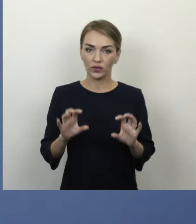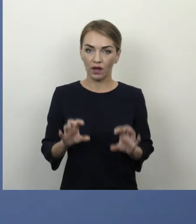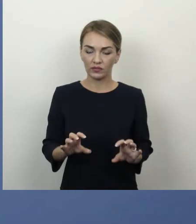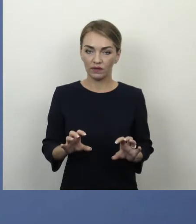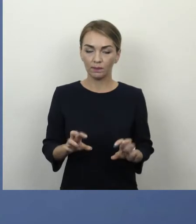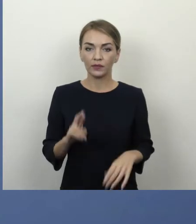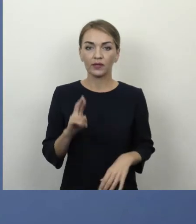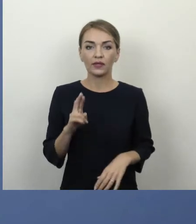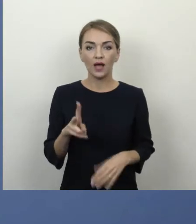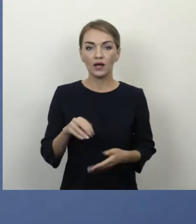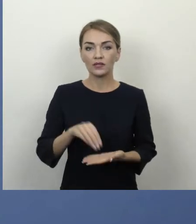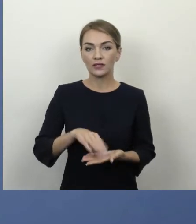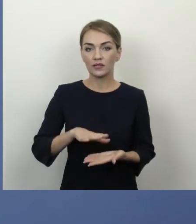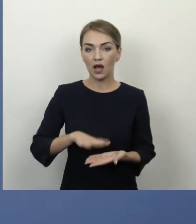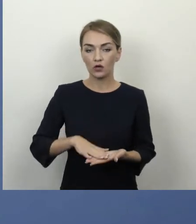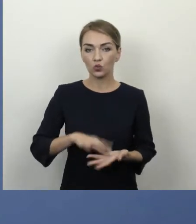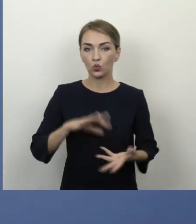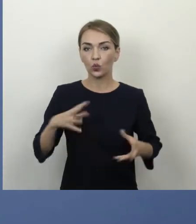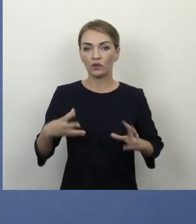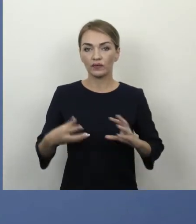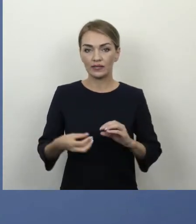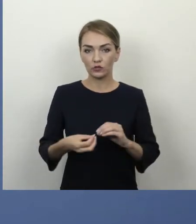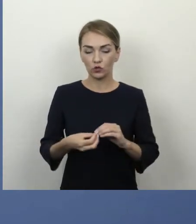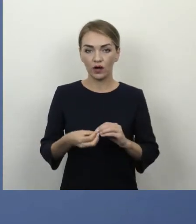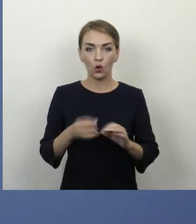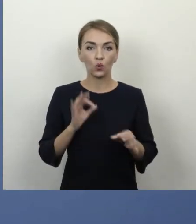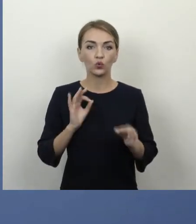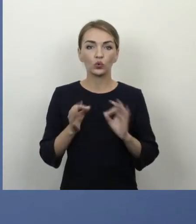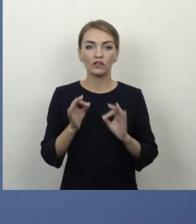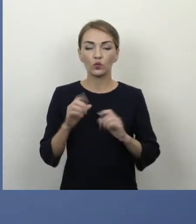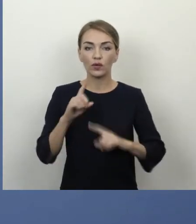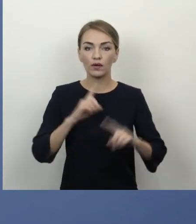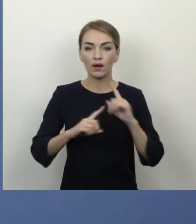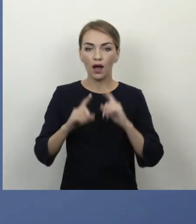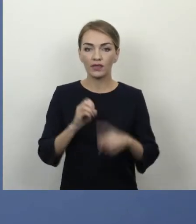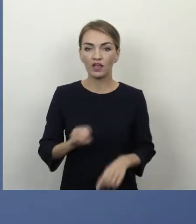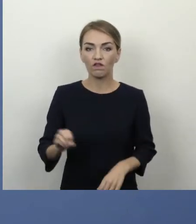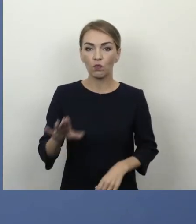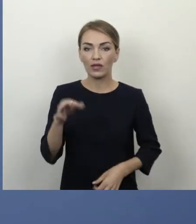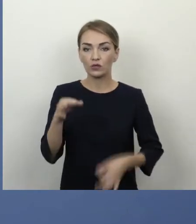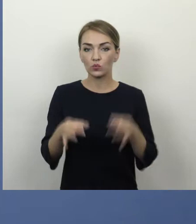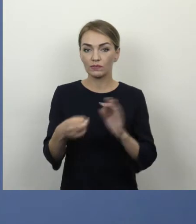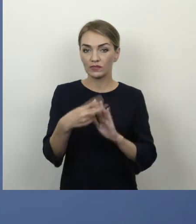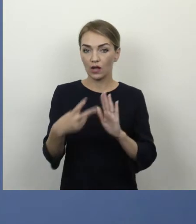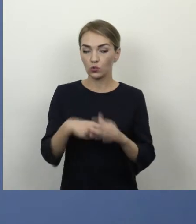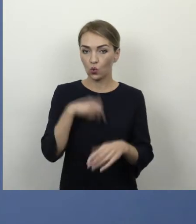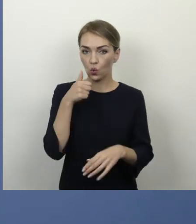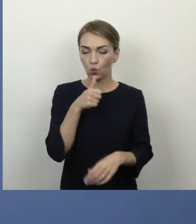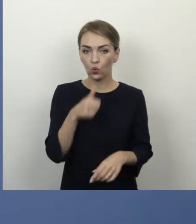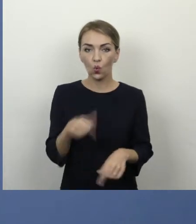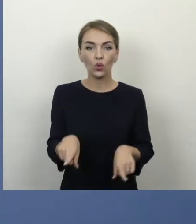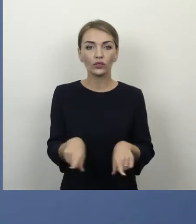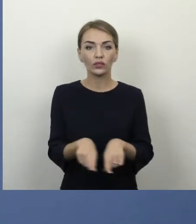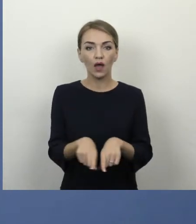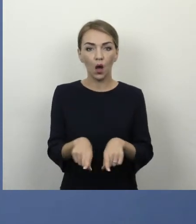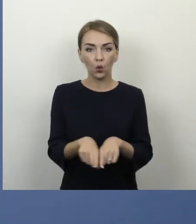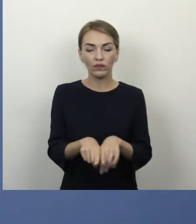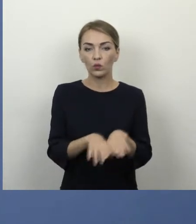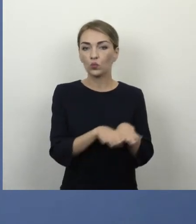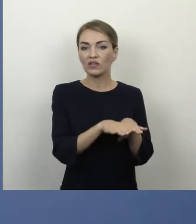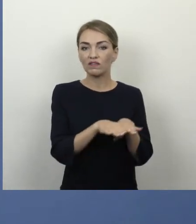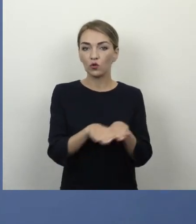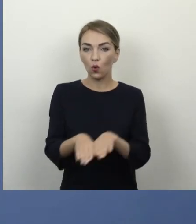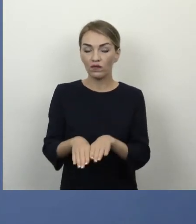ensure the similar understanding and interpretation of the legislation. As European Judges